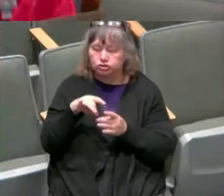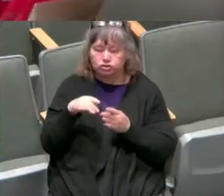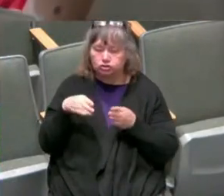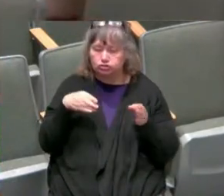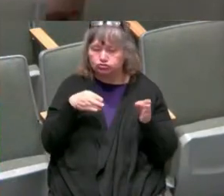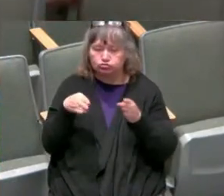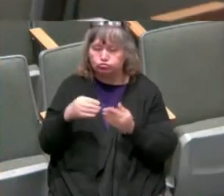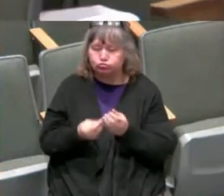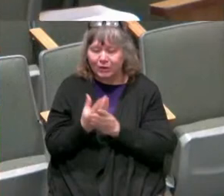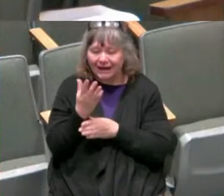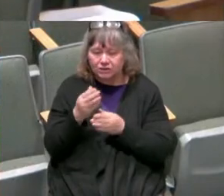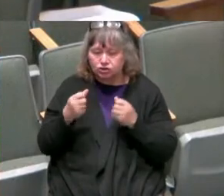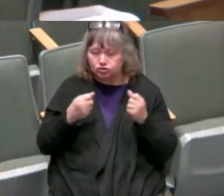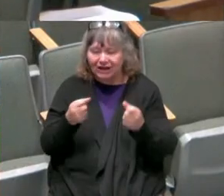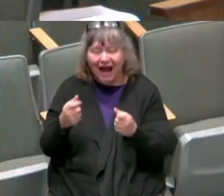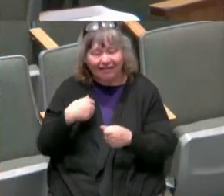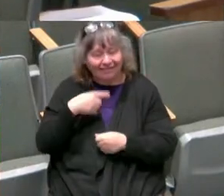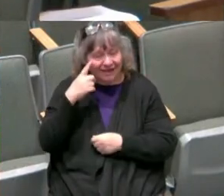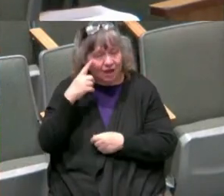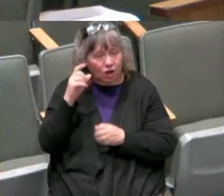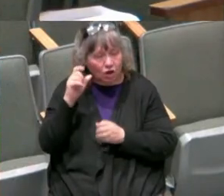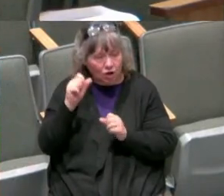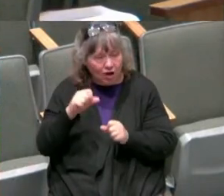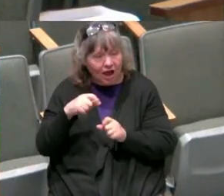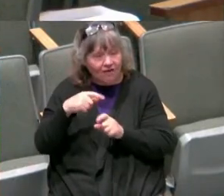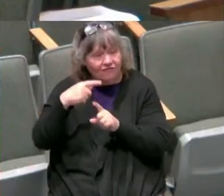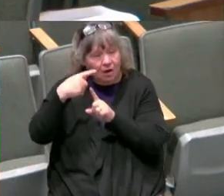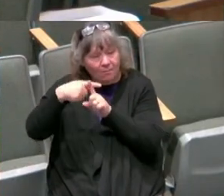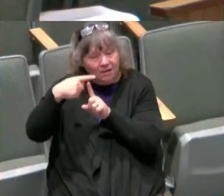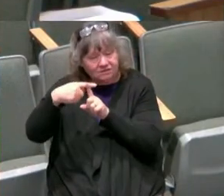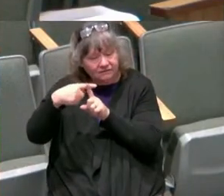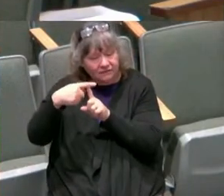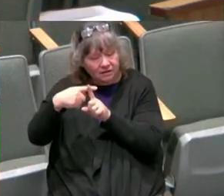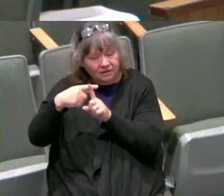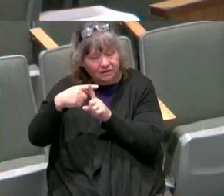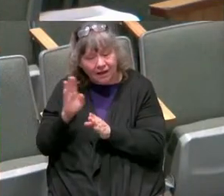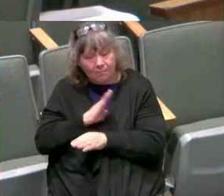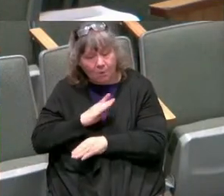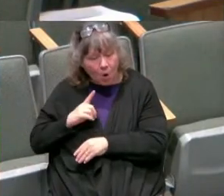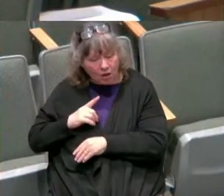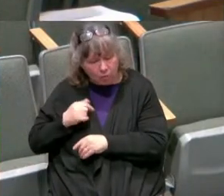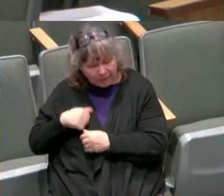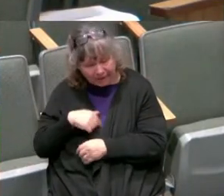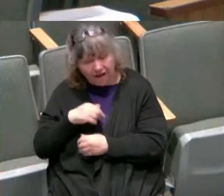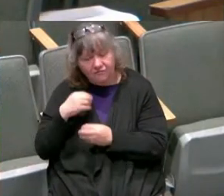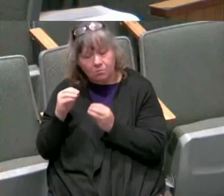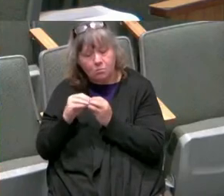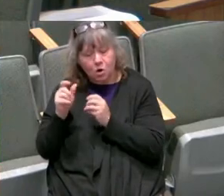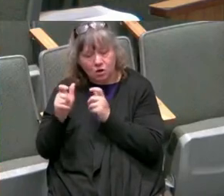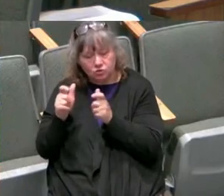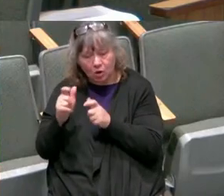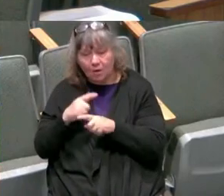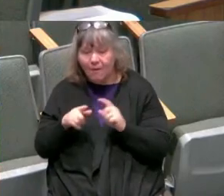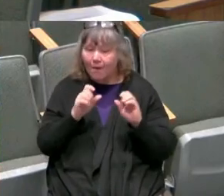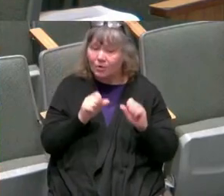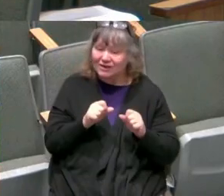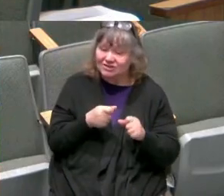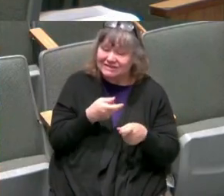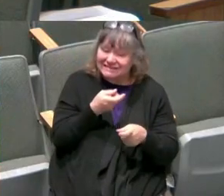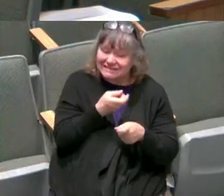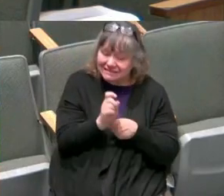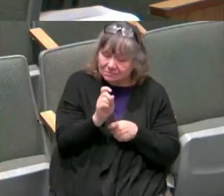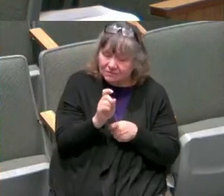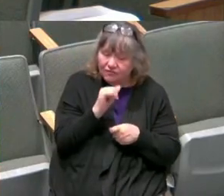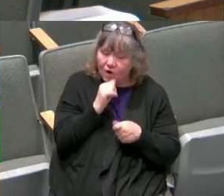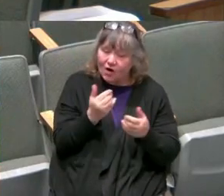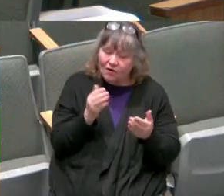this is could have positive effects for the planning board to give us control over new development but the potential damaging impacts for any